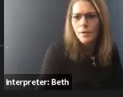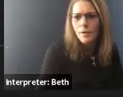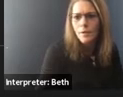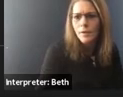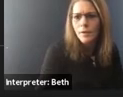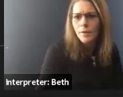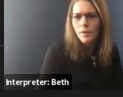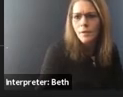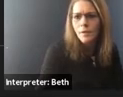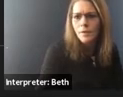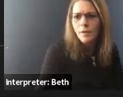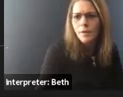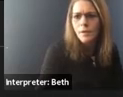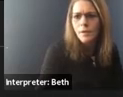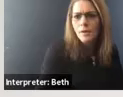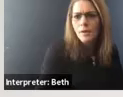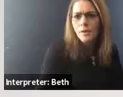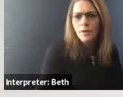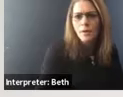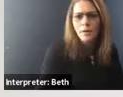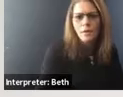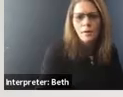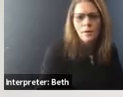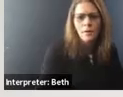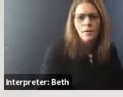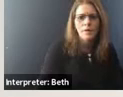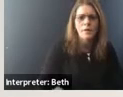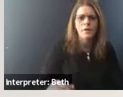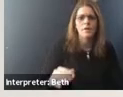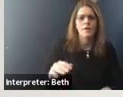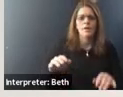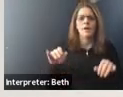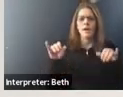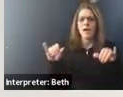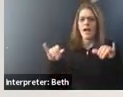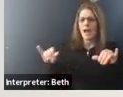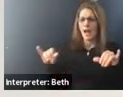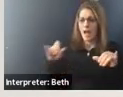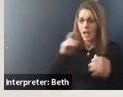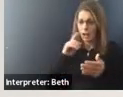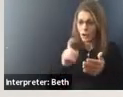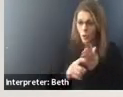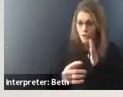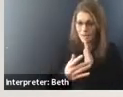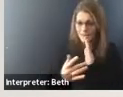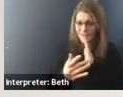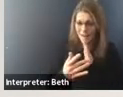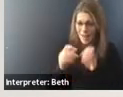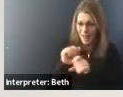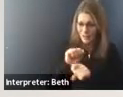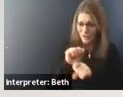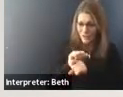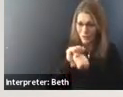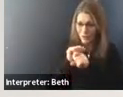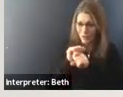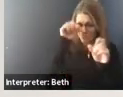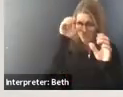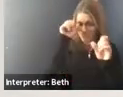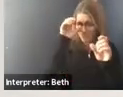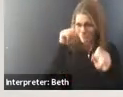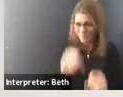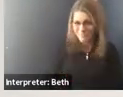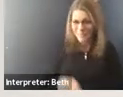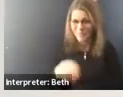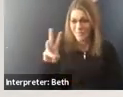Swap presenter view and slideshow. Ah, look at technology working for me. Wonderful. Wow, that's on the